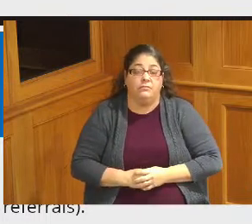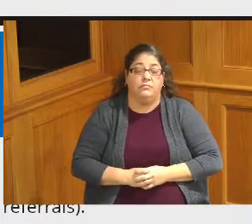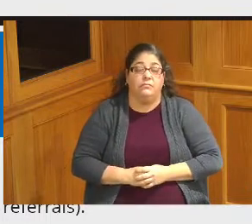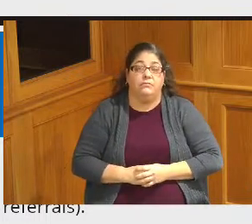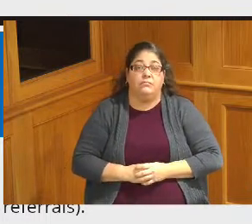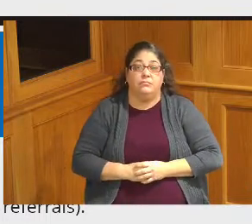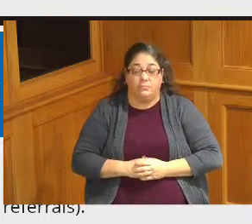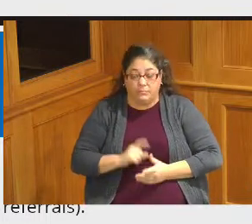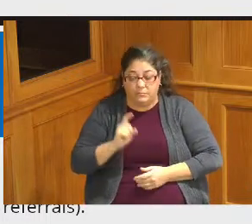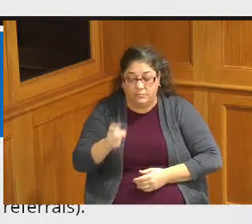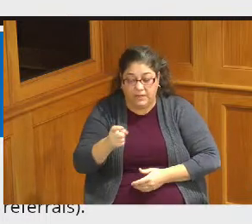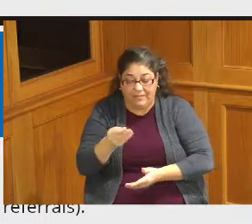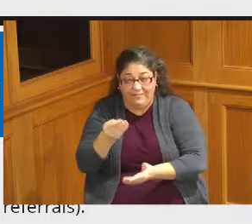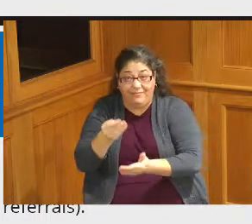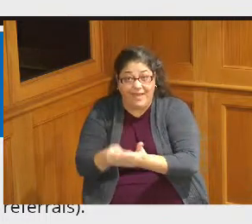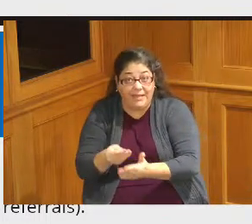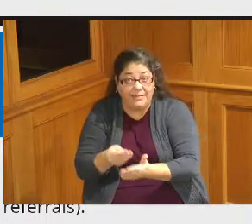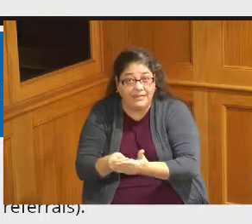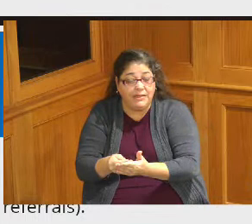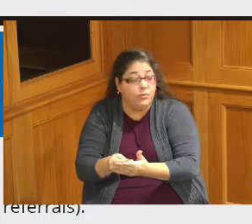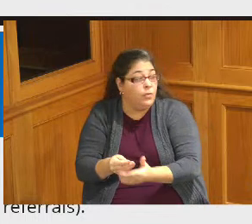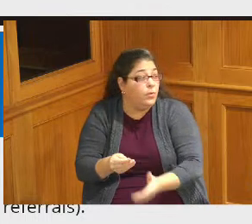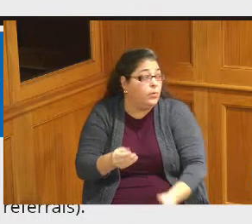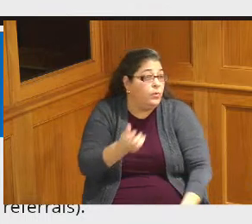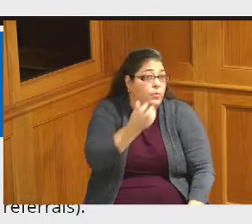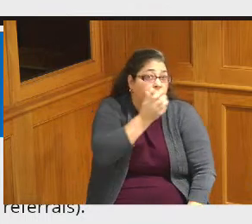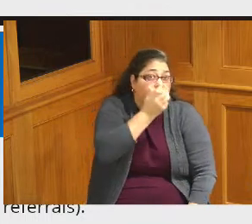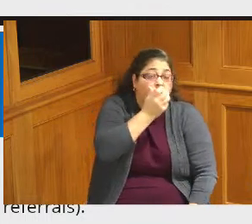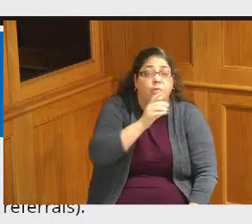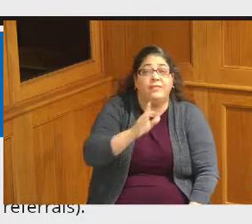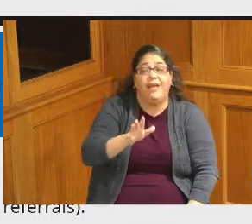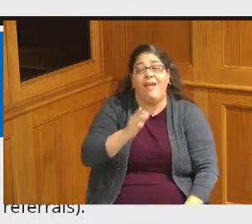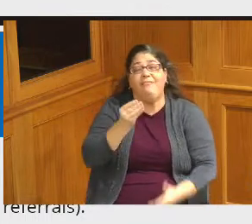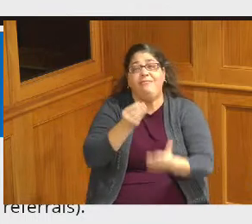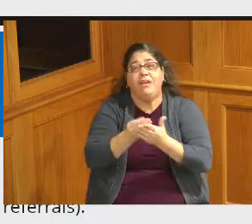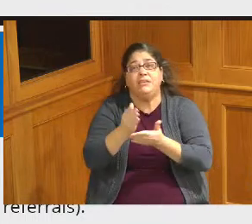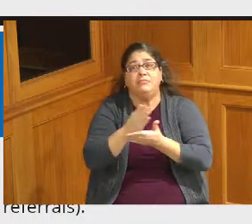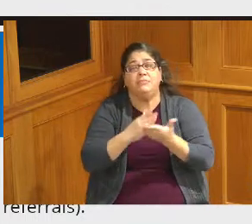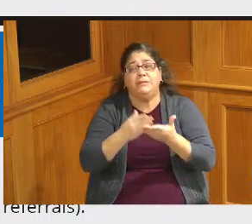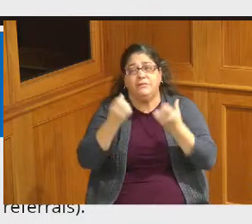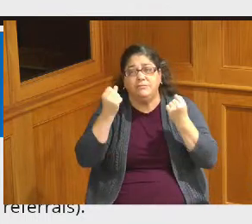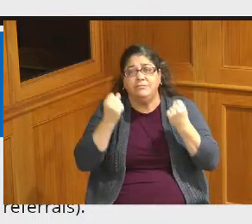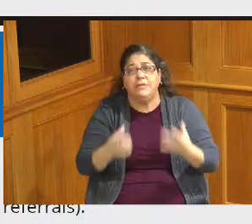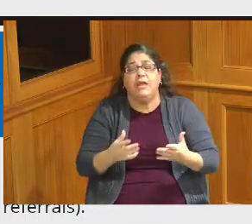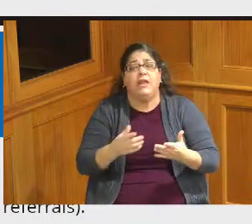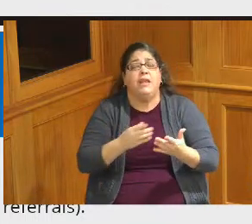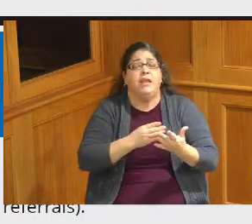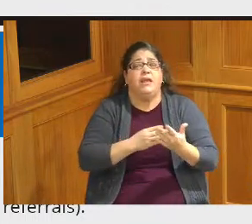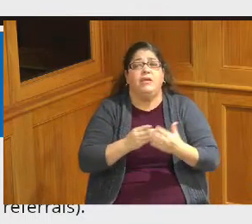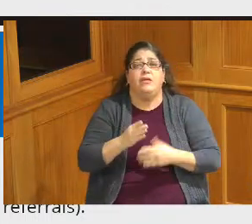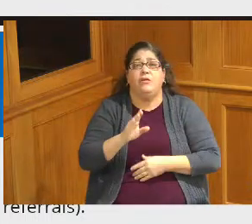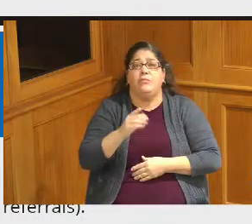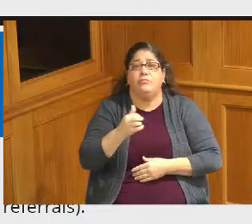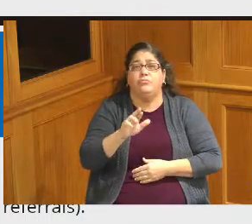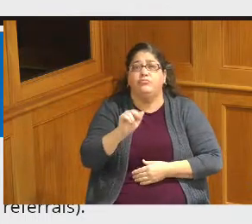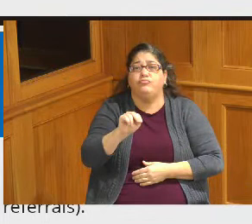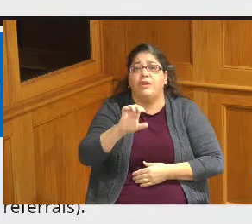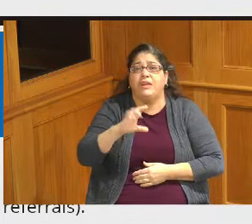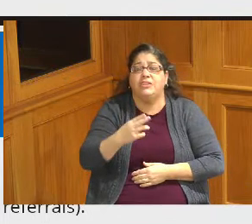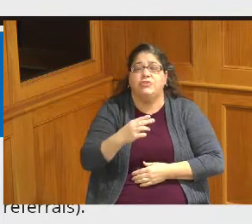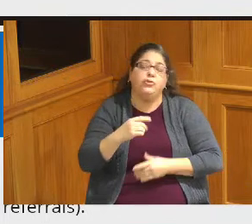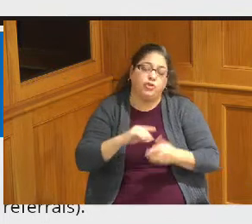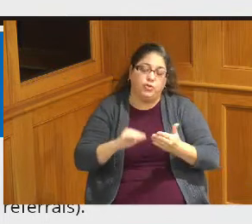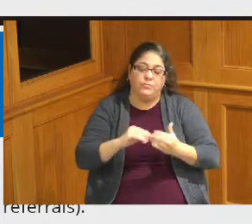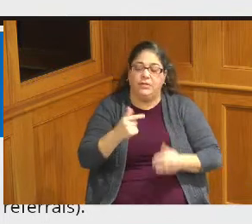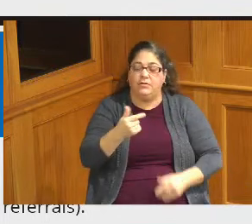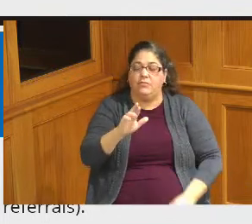funding, boy, this whole funding piece, there's a lot of grants, loans that come up from time to